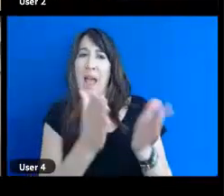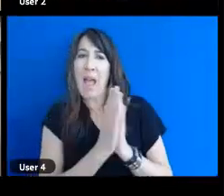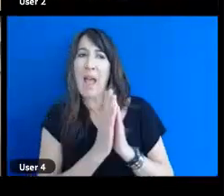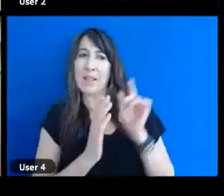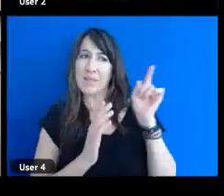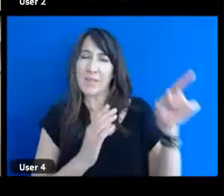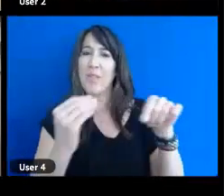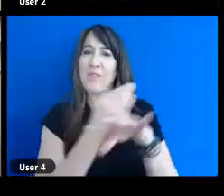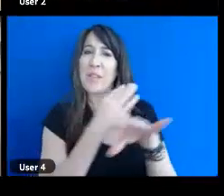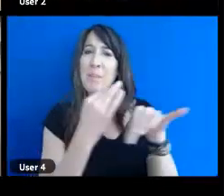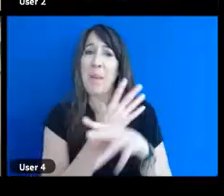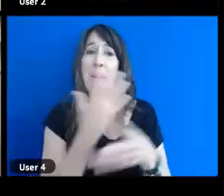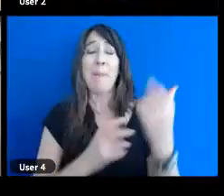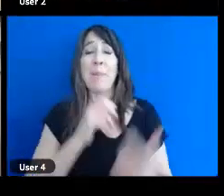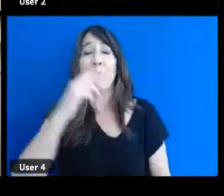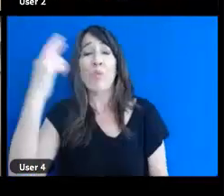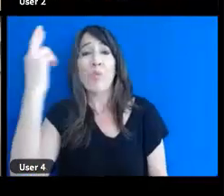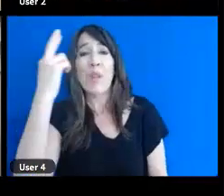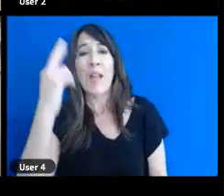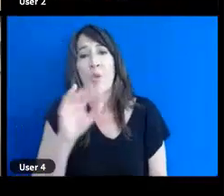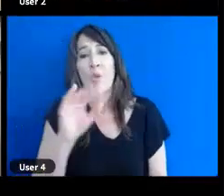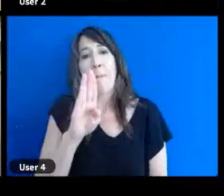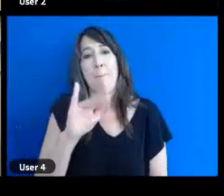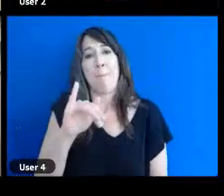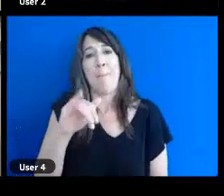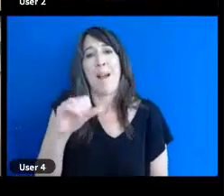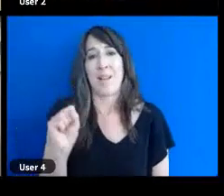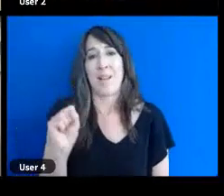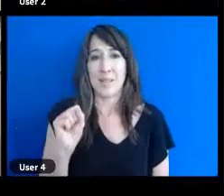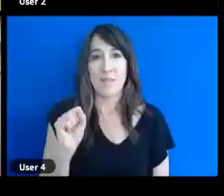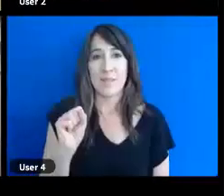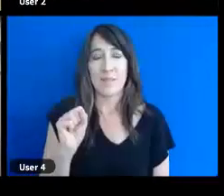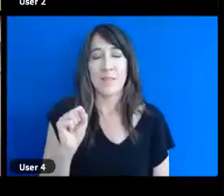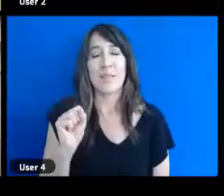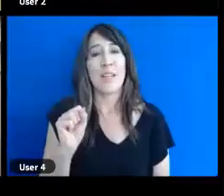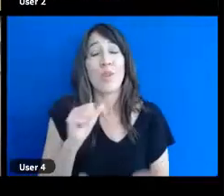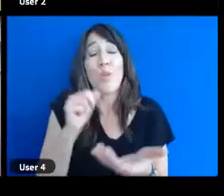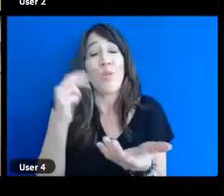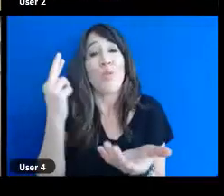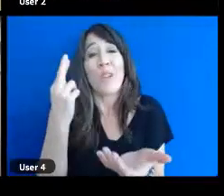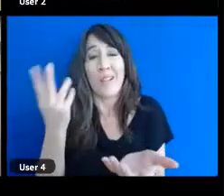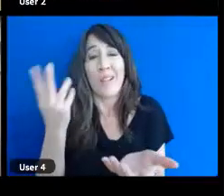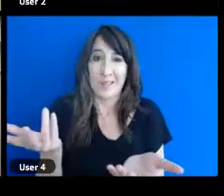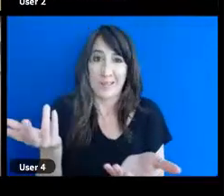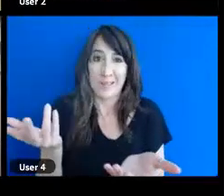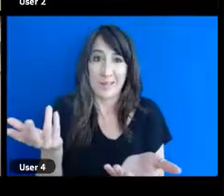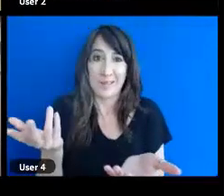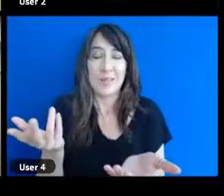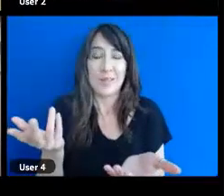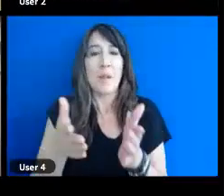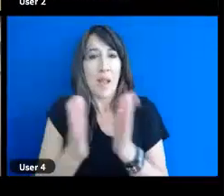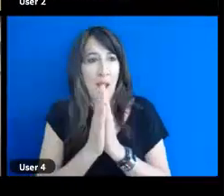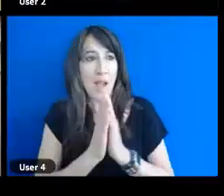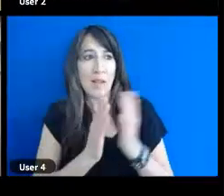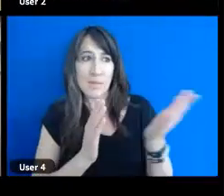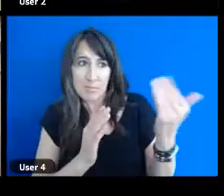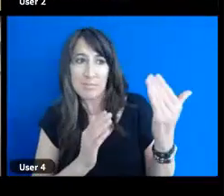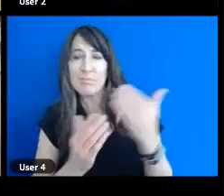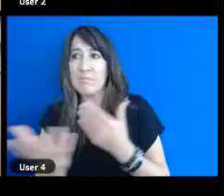can ask for somebody else's feedback on that. They might even help you identify some unconscious bias that's in